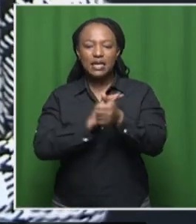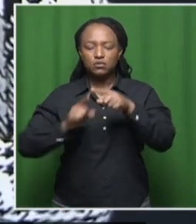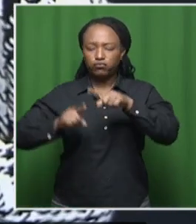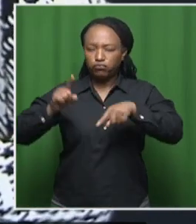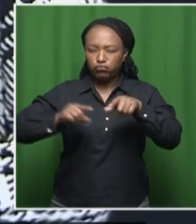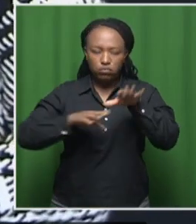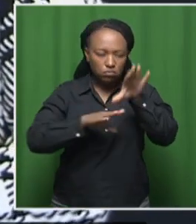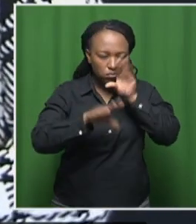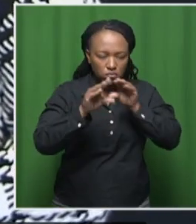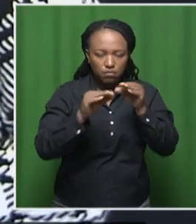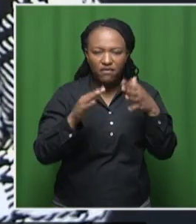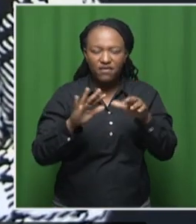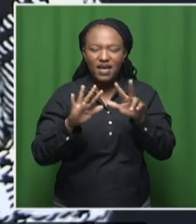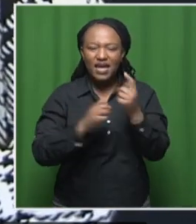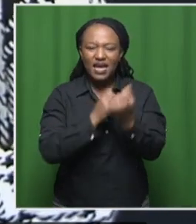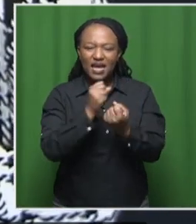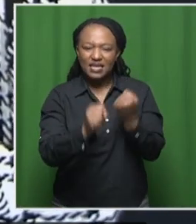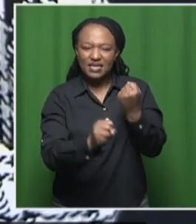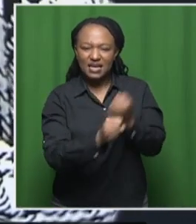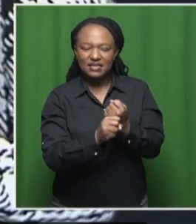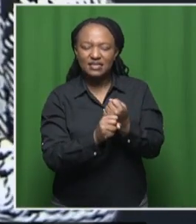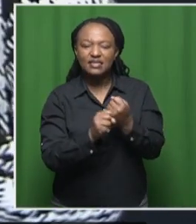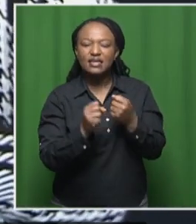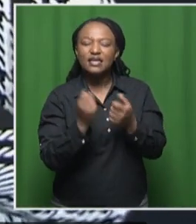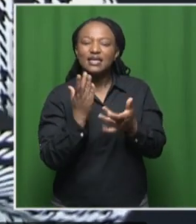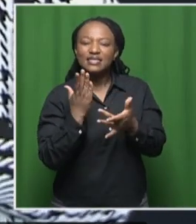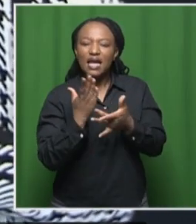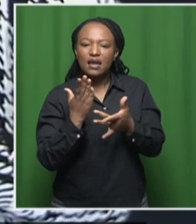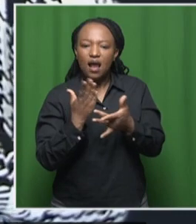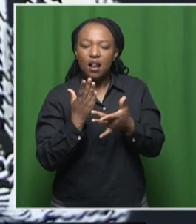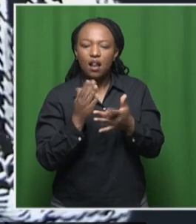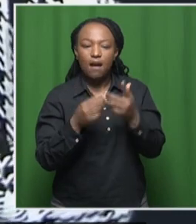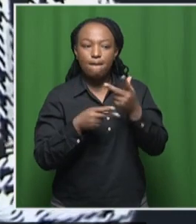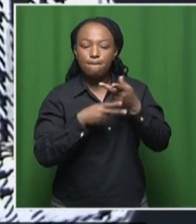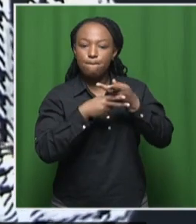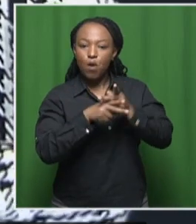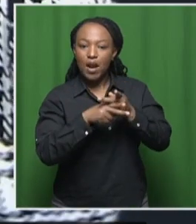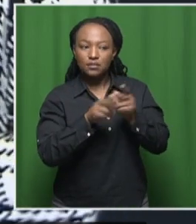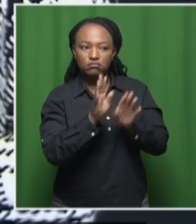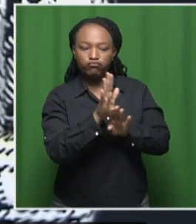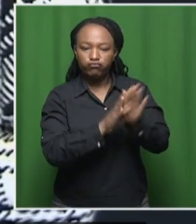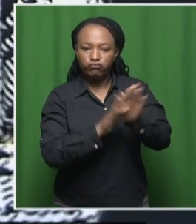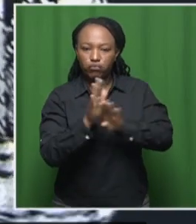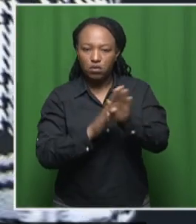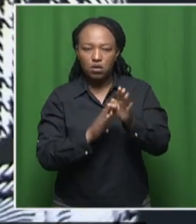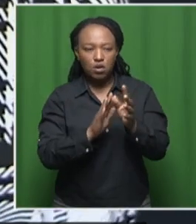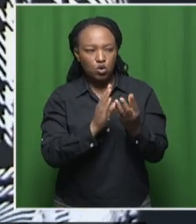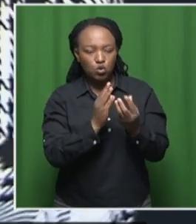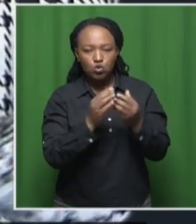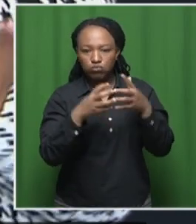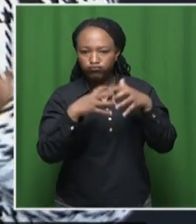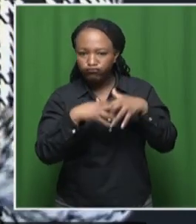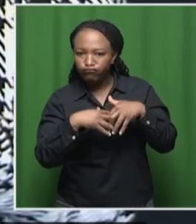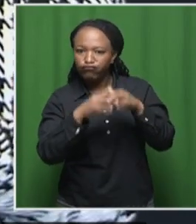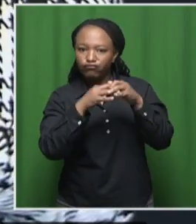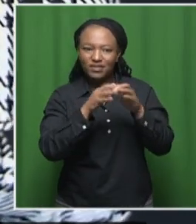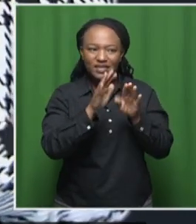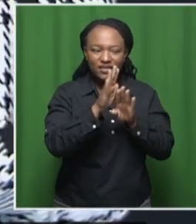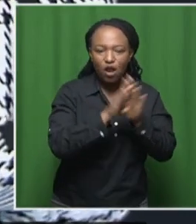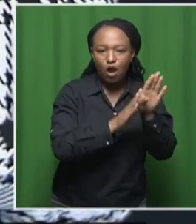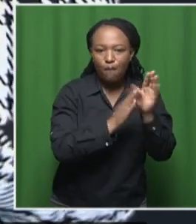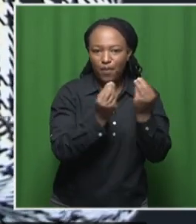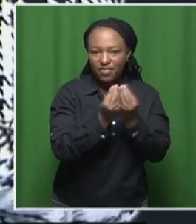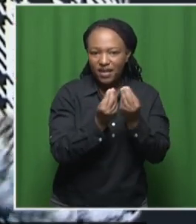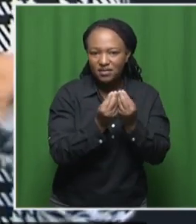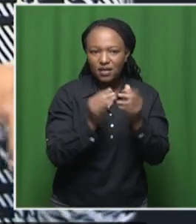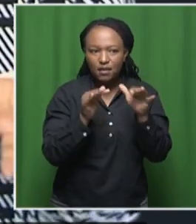spent 8 years in technical product development, and it's such a thrilling experience when you get to develop a product that's launched and people are using it,